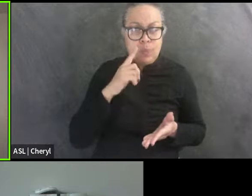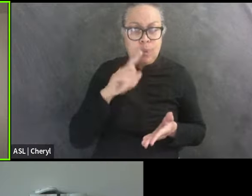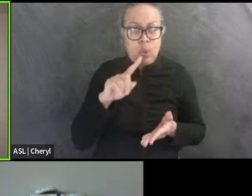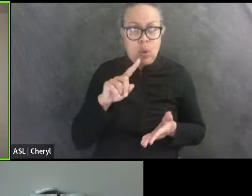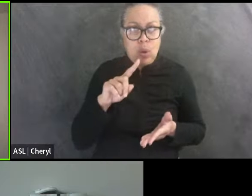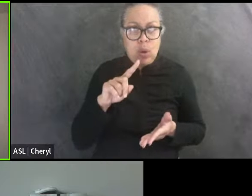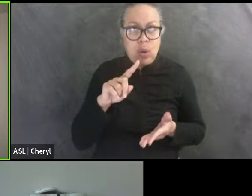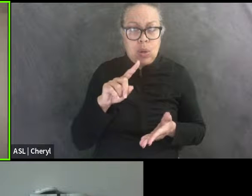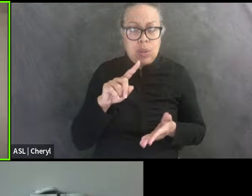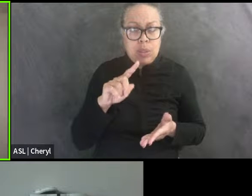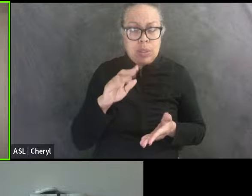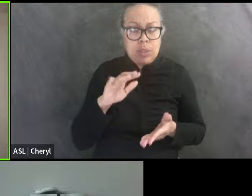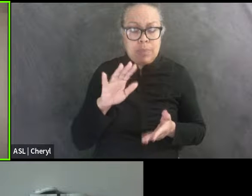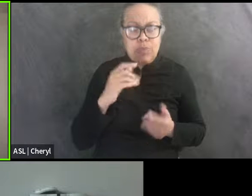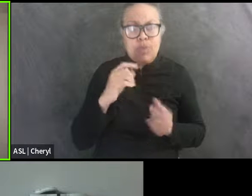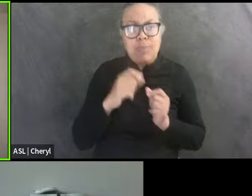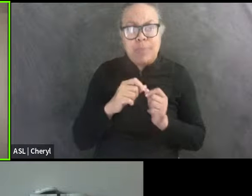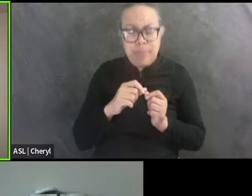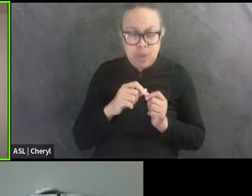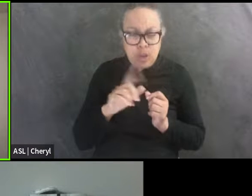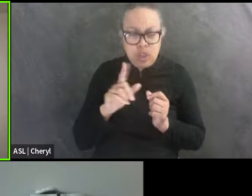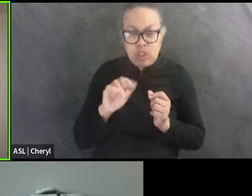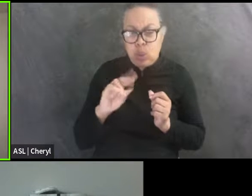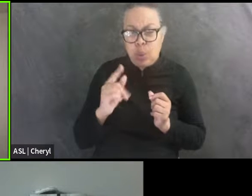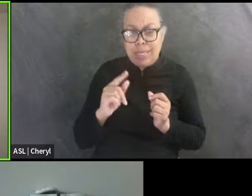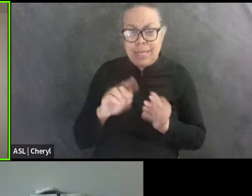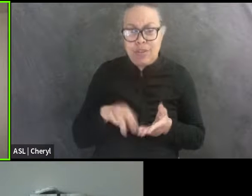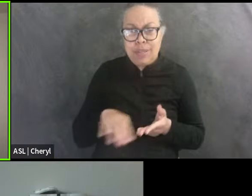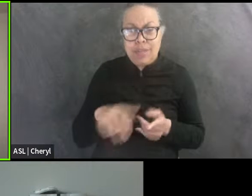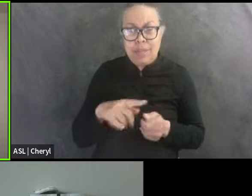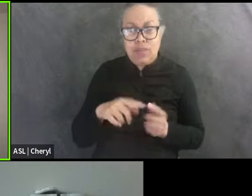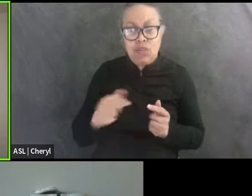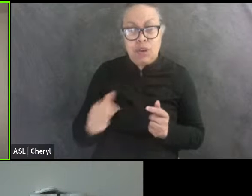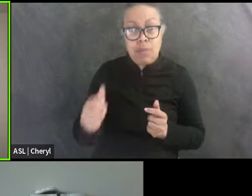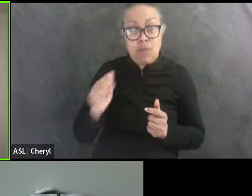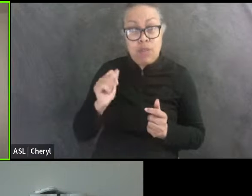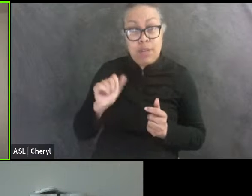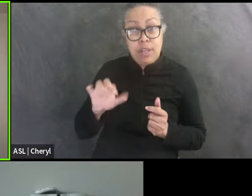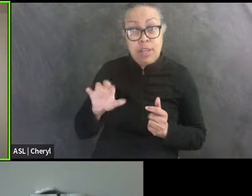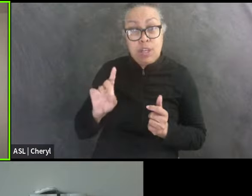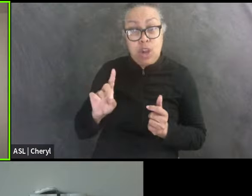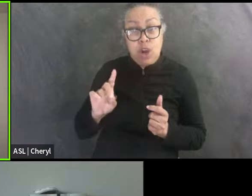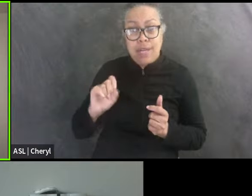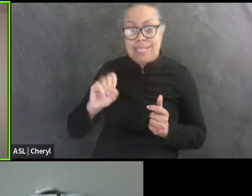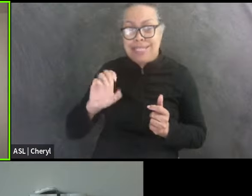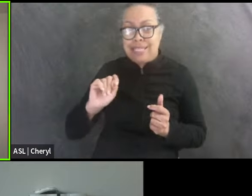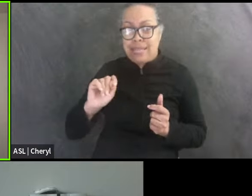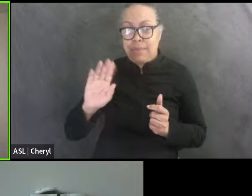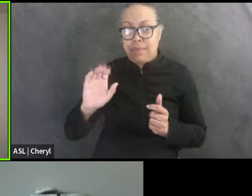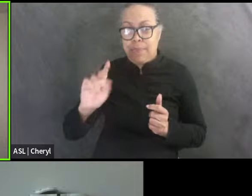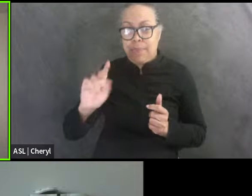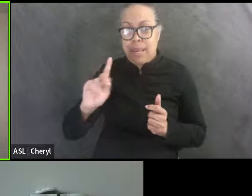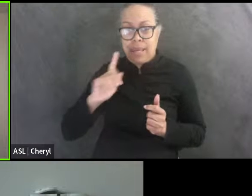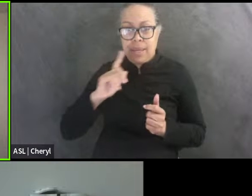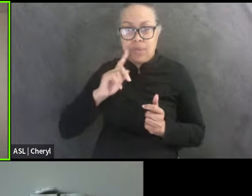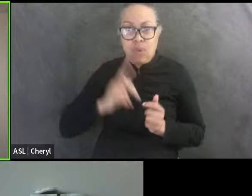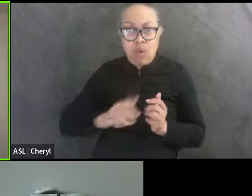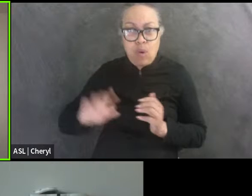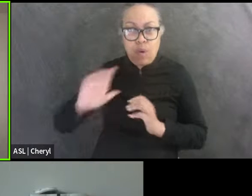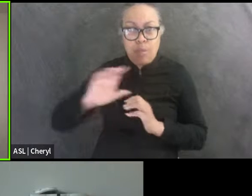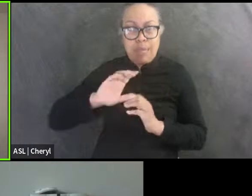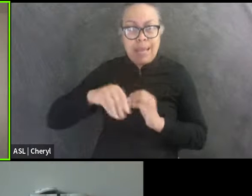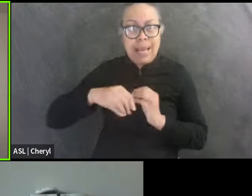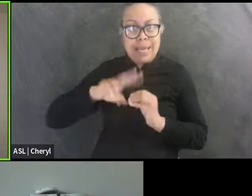it was for some zoning relief from the rear yard setback on the second story for second story being added to a restaurant